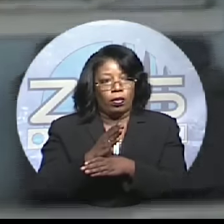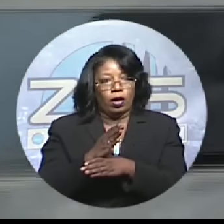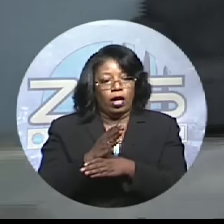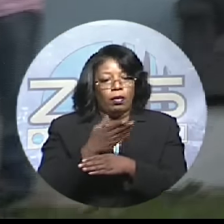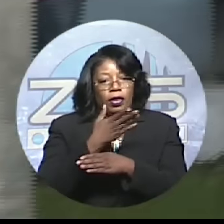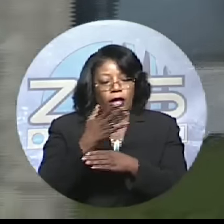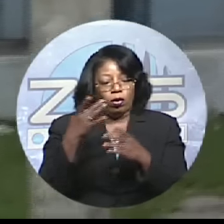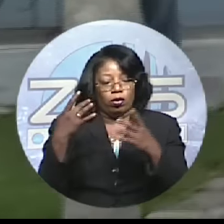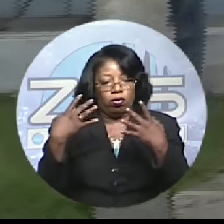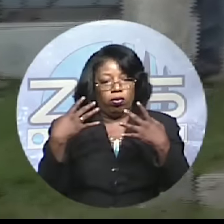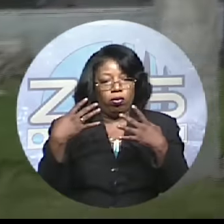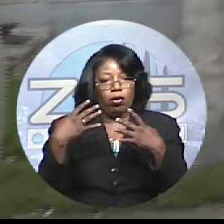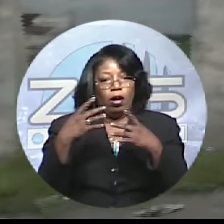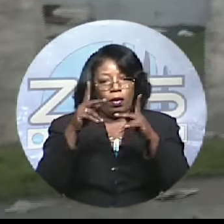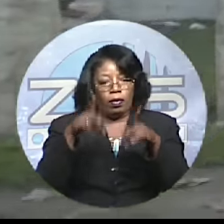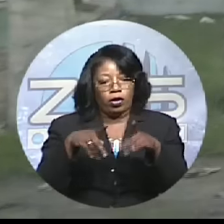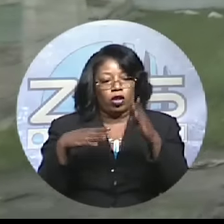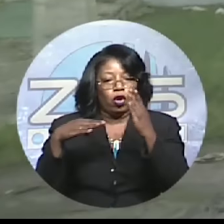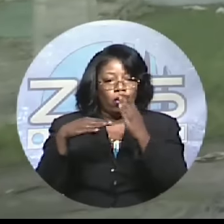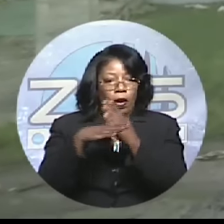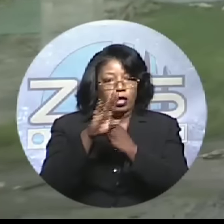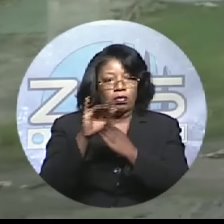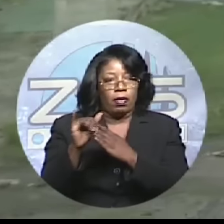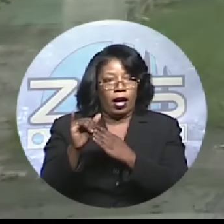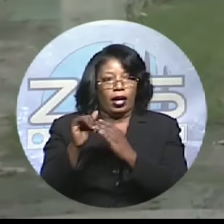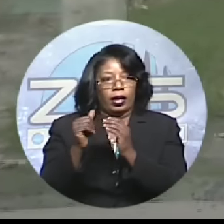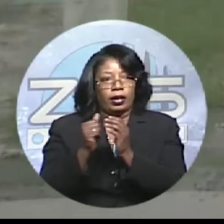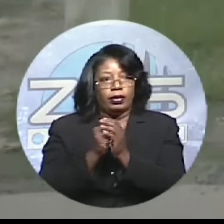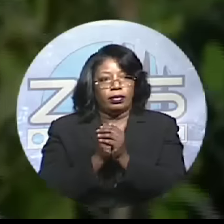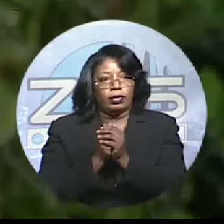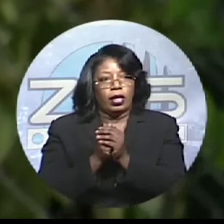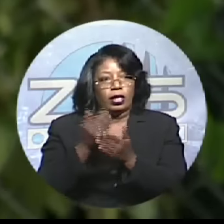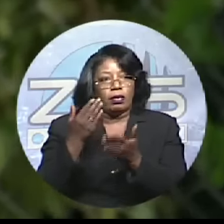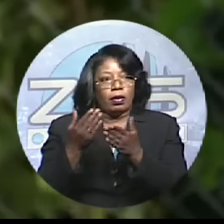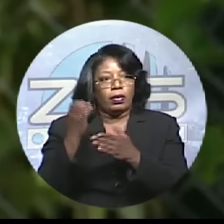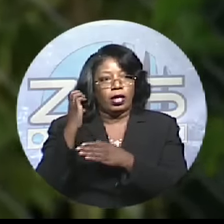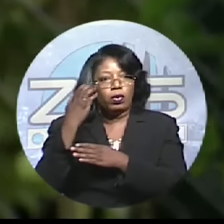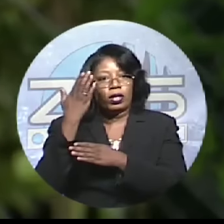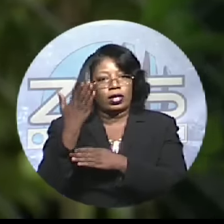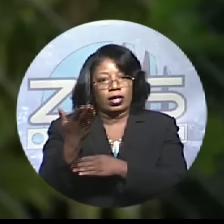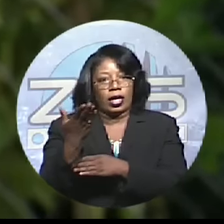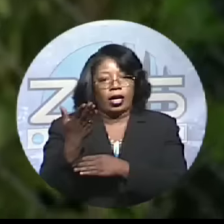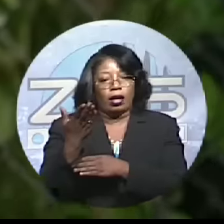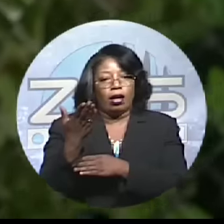by a passerby and believed that DeVoe was hanging from overnight.